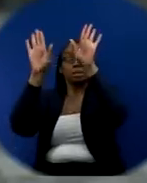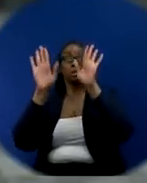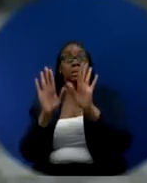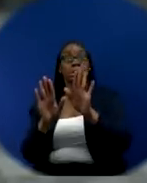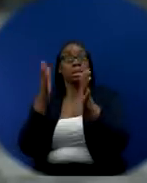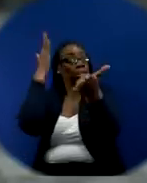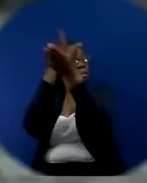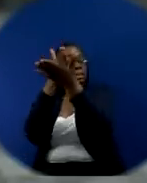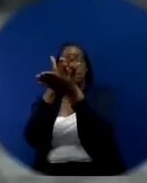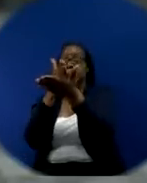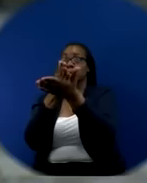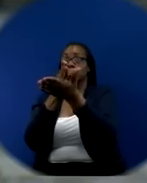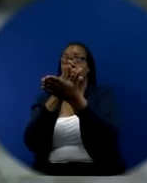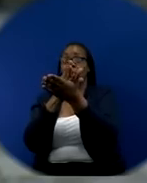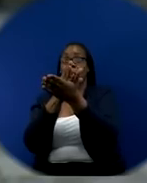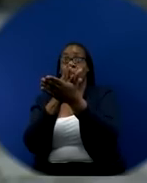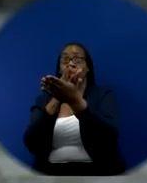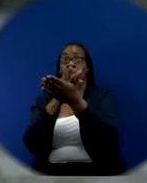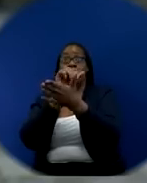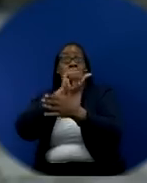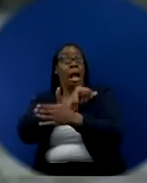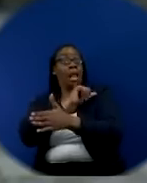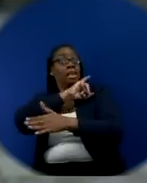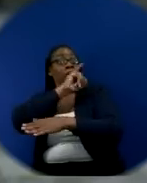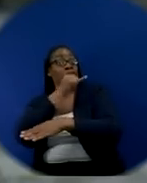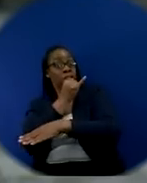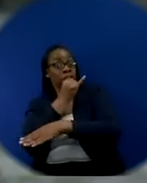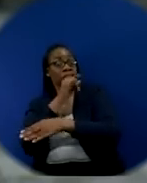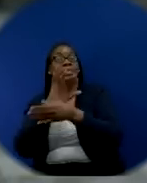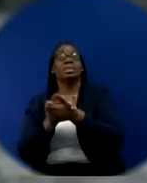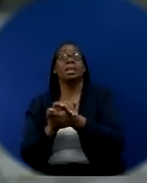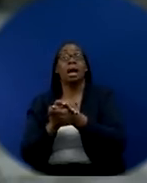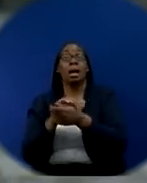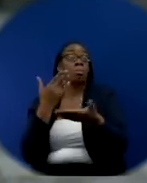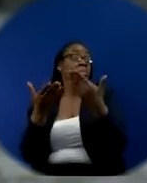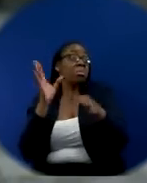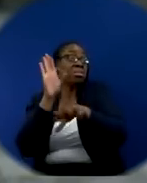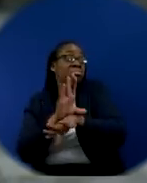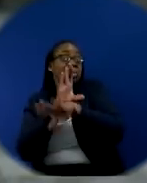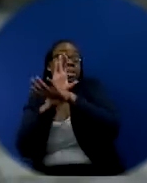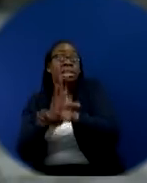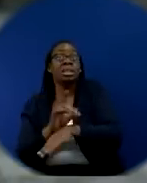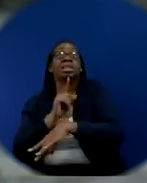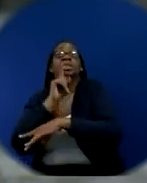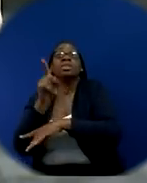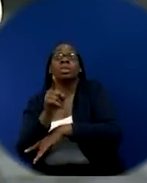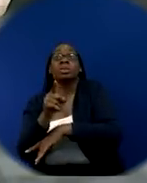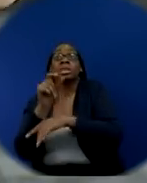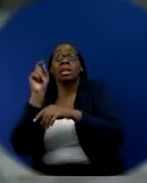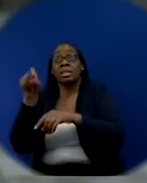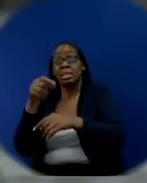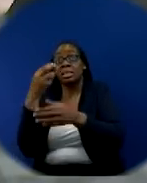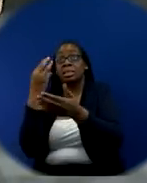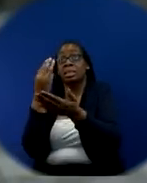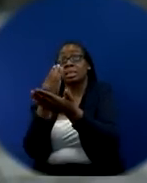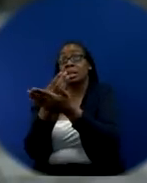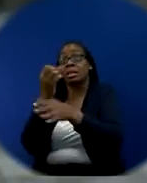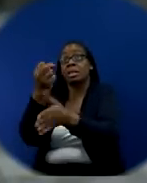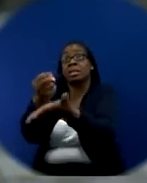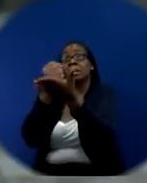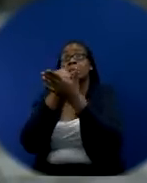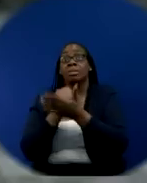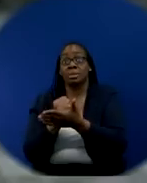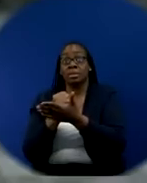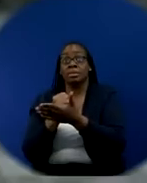Rev. Alexander Johnson on the parking lot, or maybe even in the cathedral, and told him that they needed some assistance, and he was